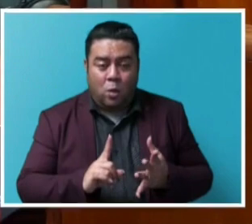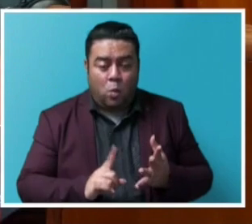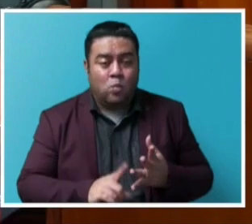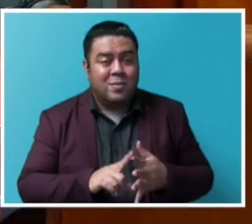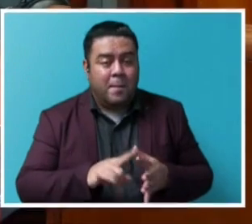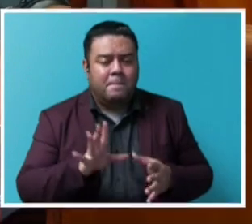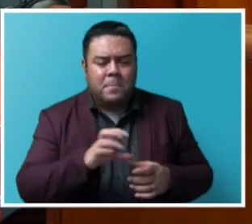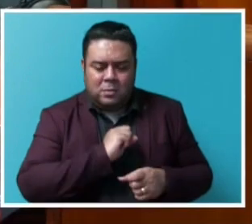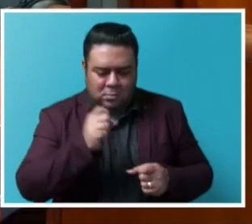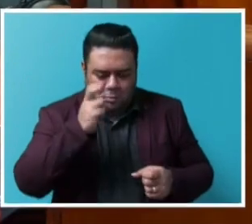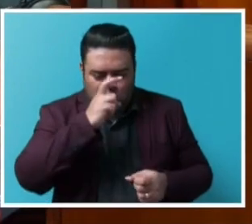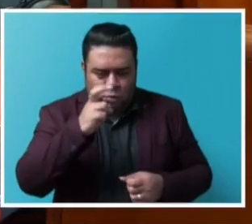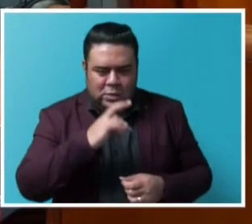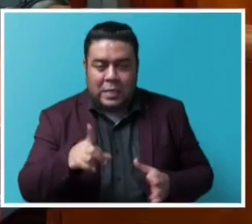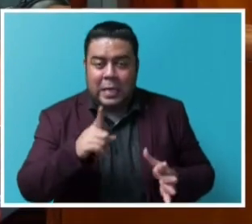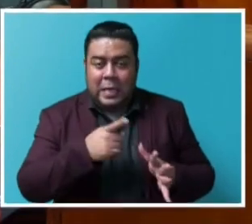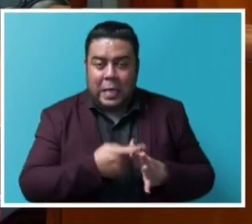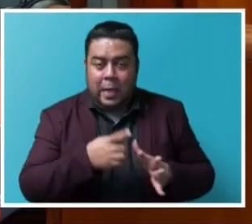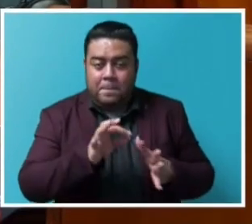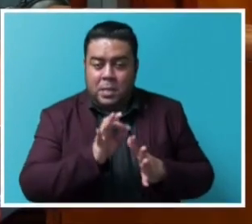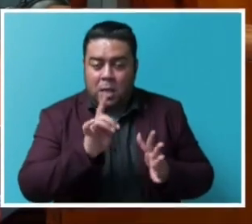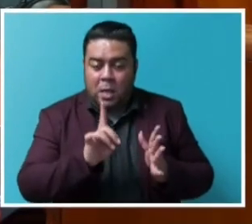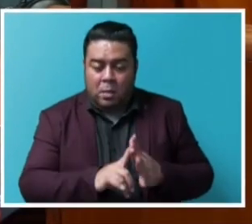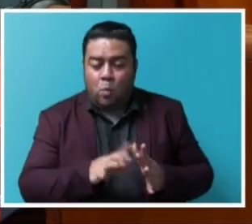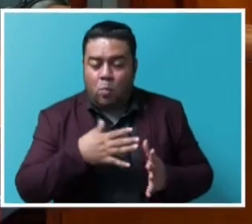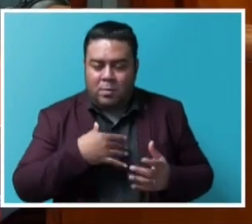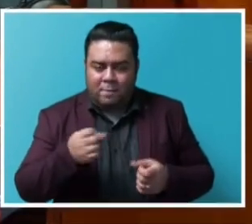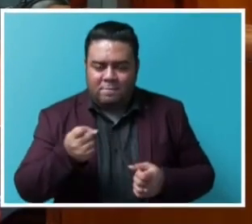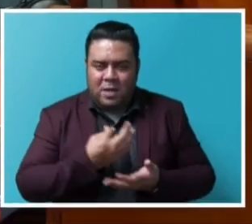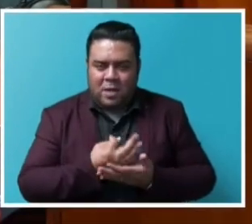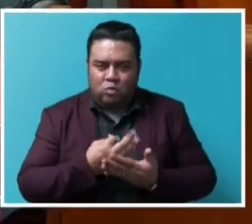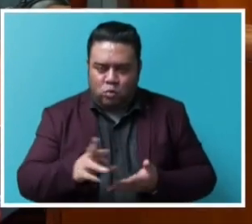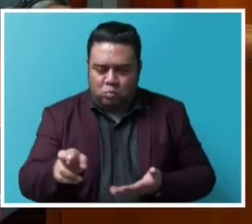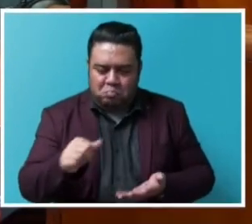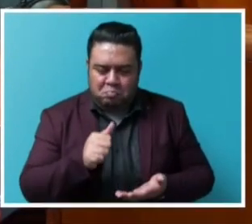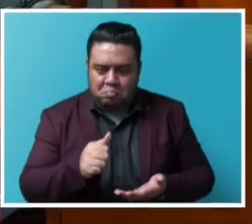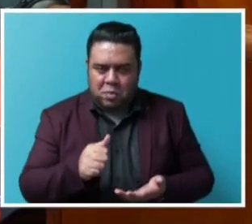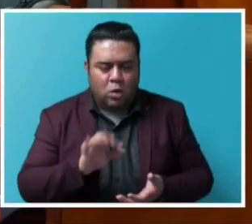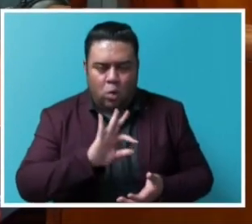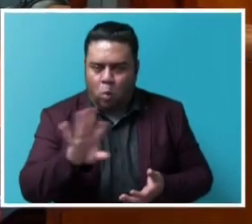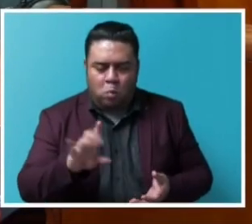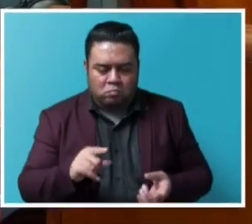KPIs for both service delivery and financial return. No exceptions.